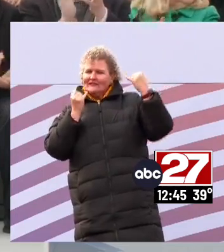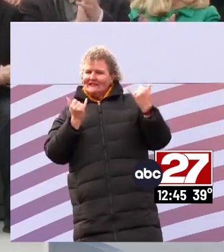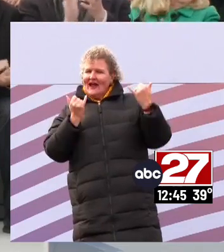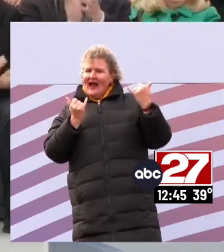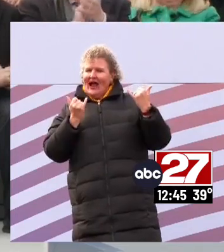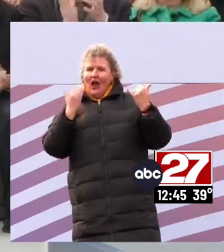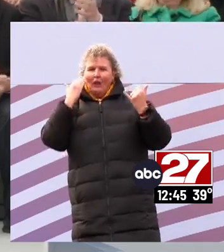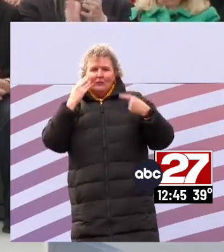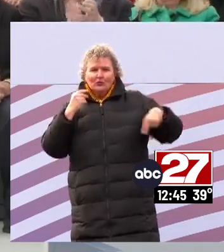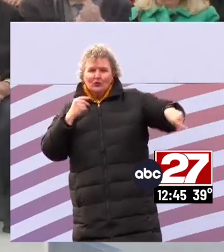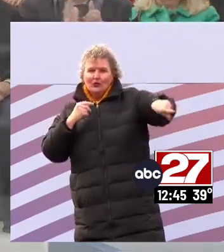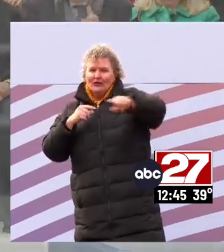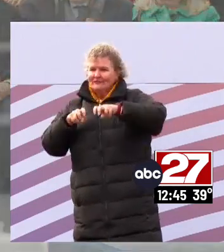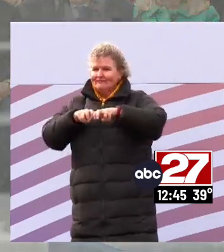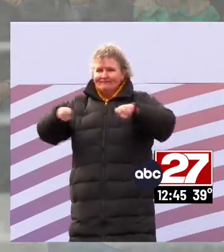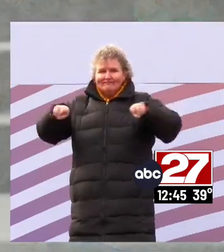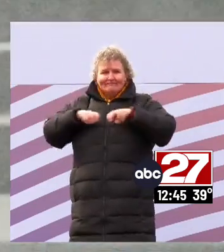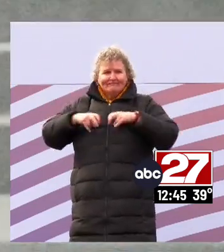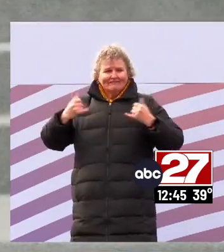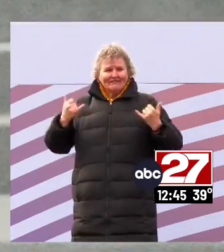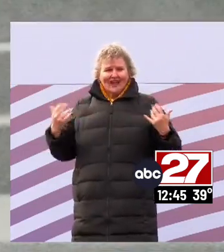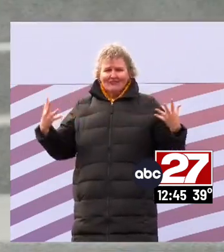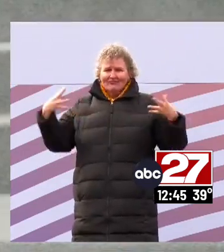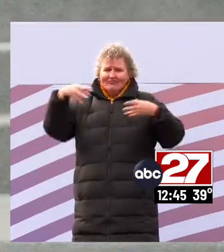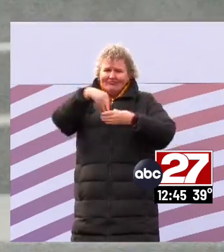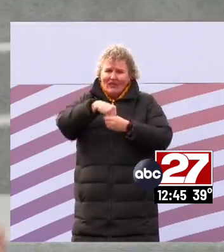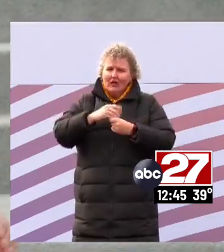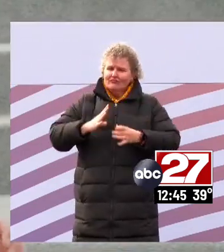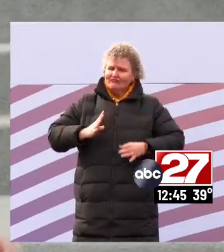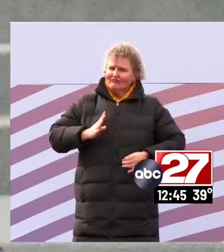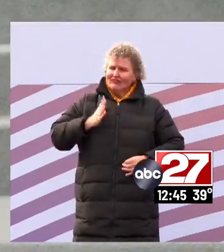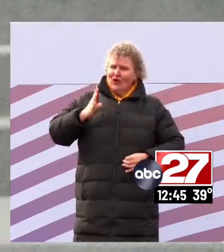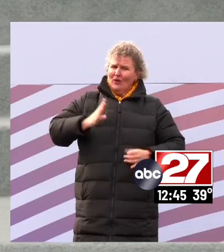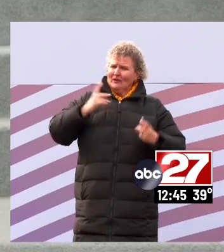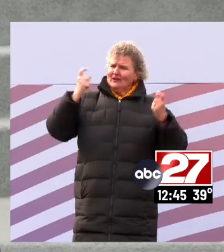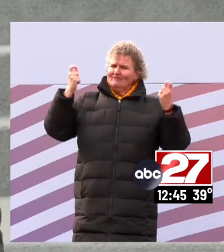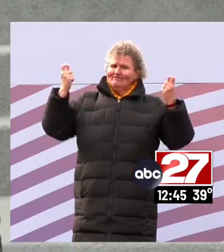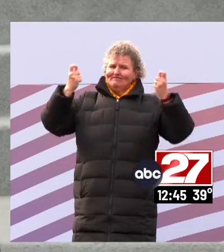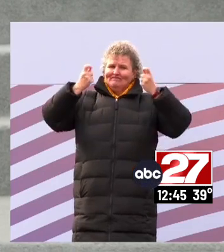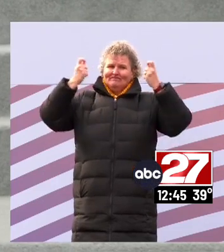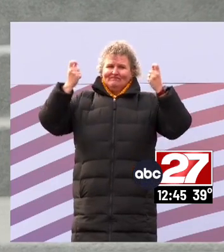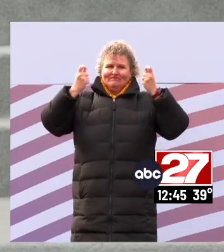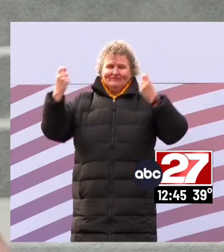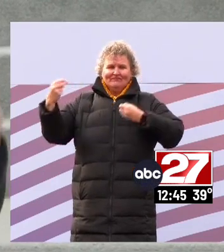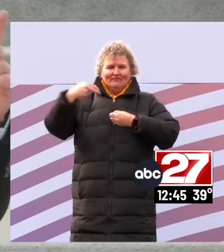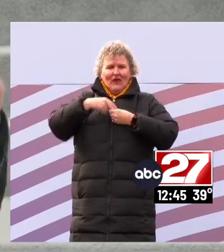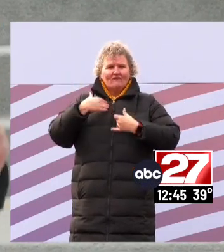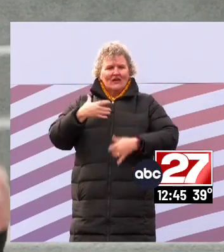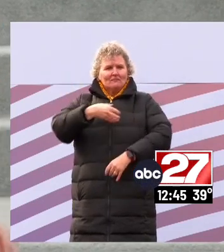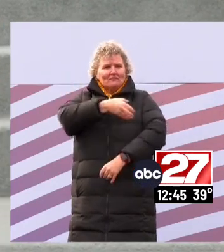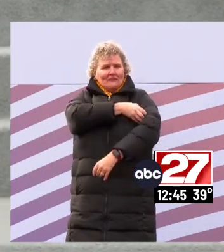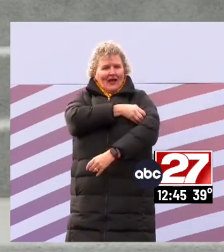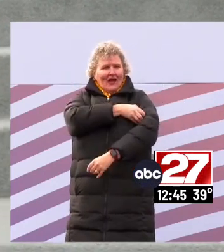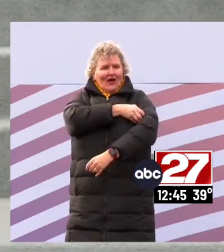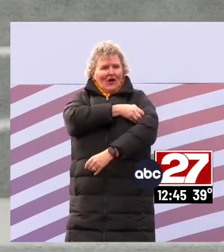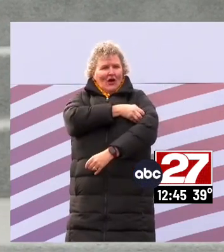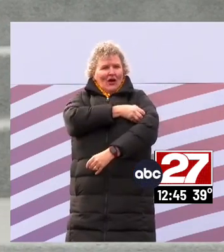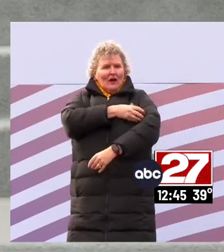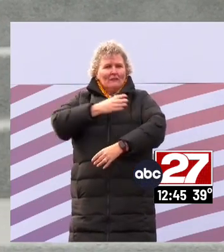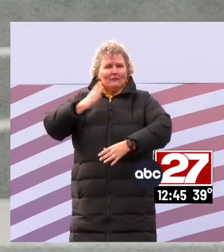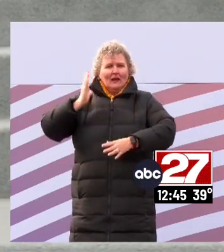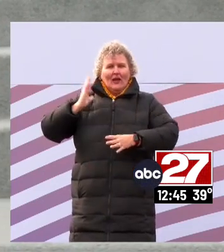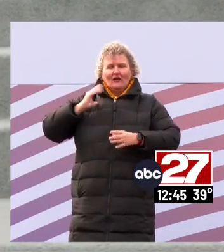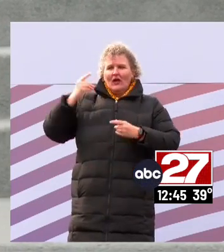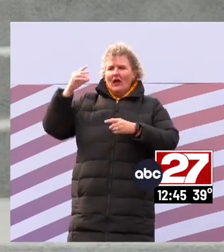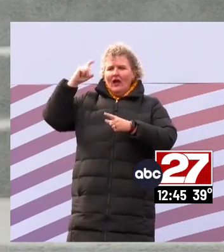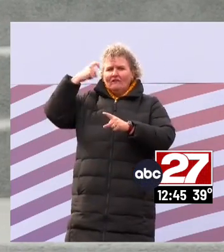today formally celebrates the peaceful transfer of power. It also reminds us that while I